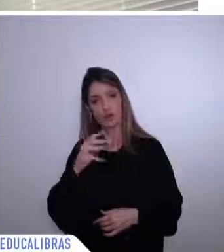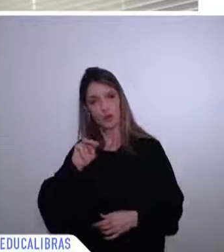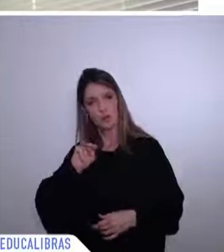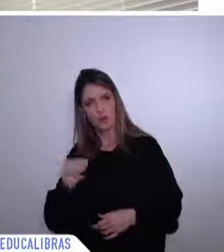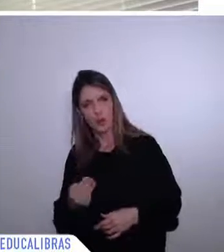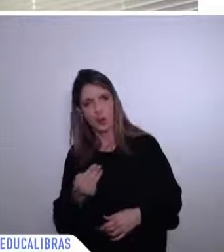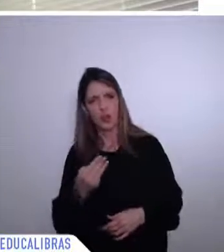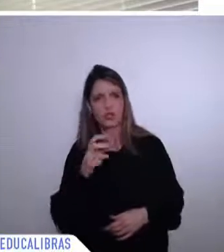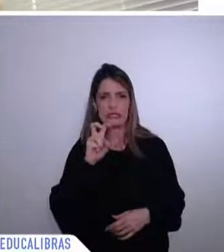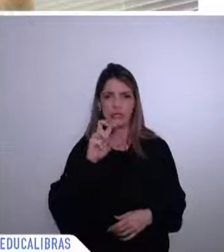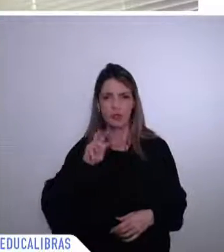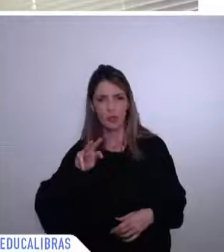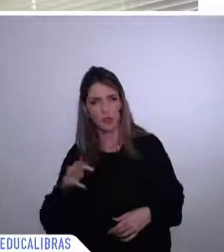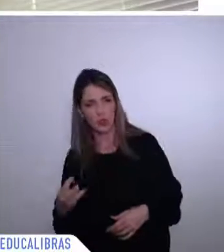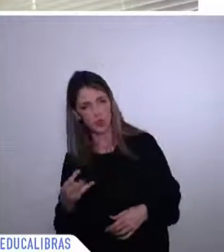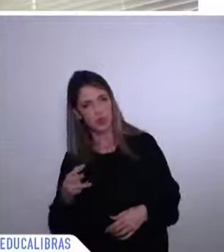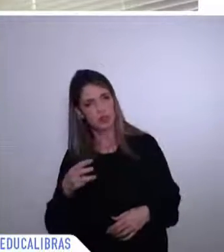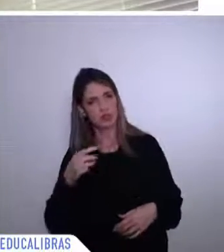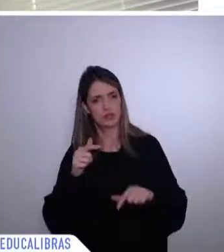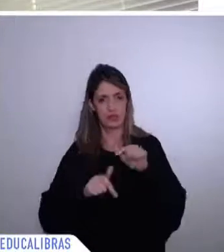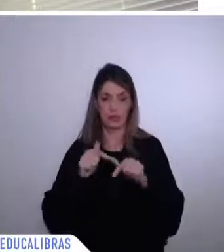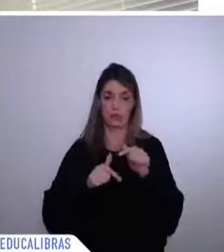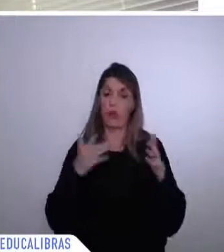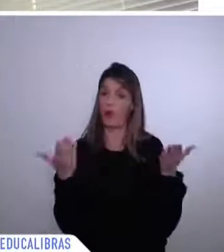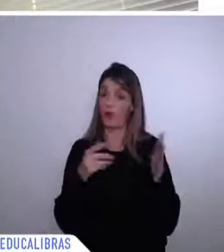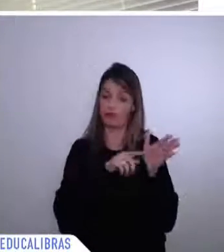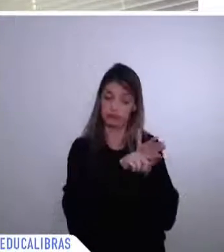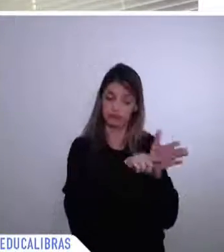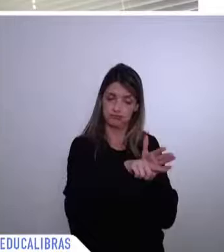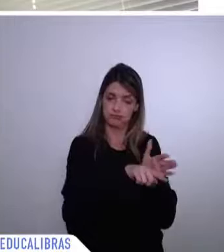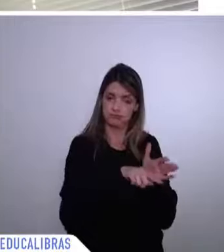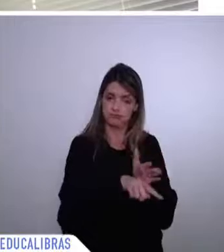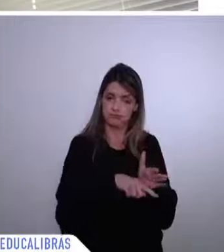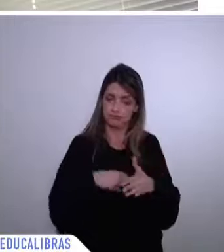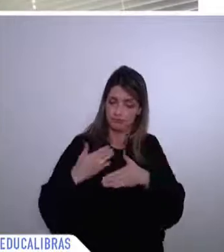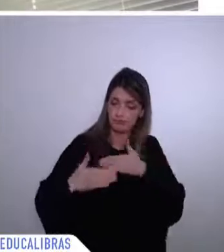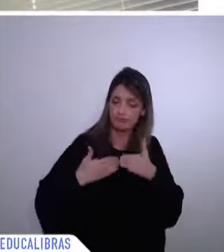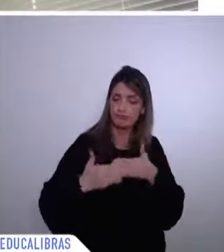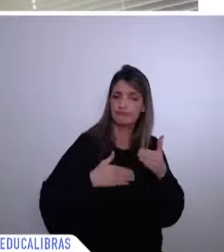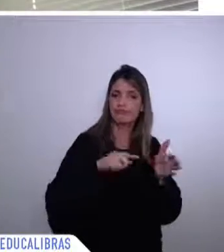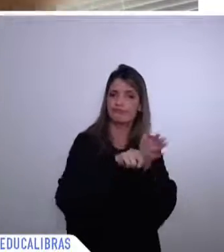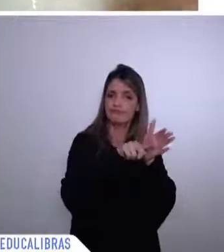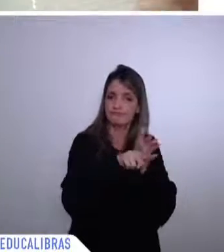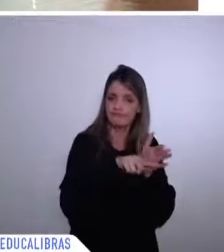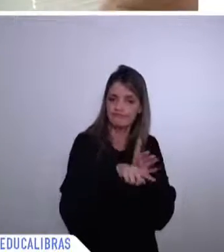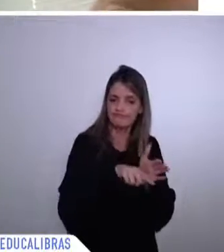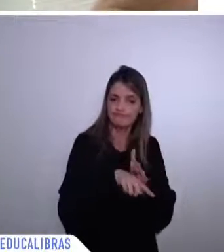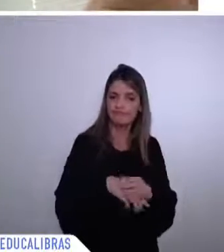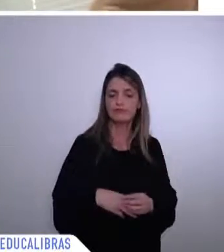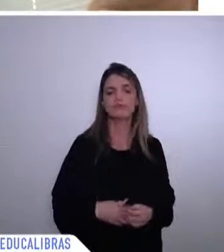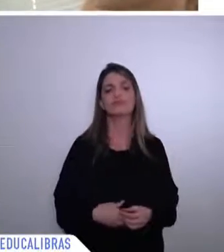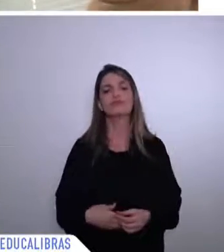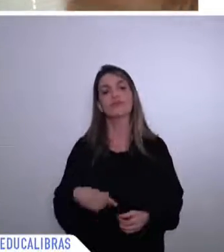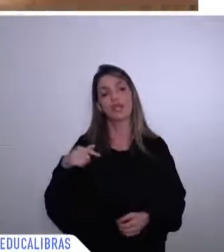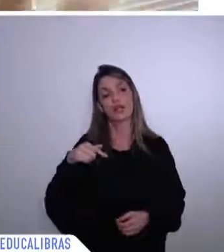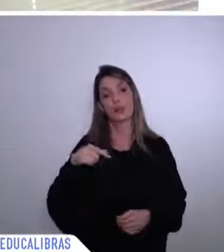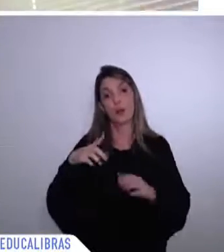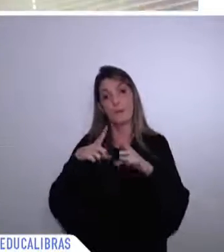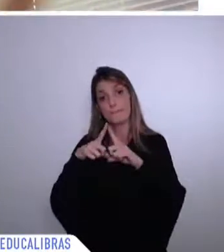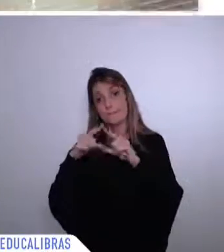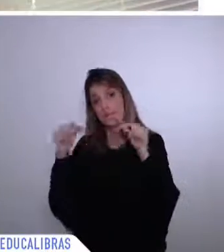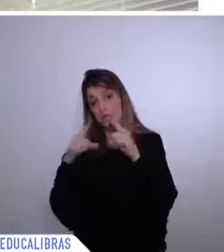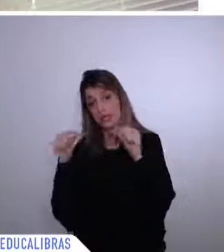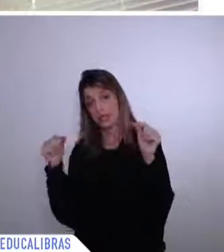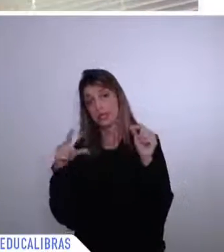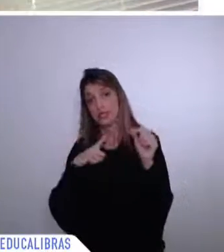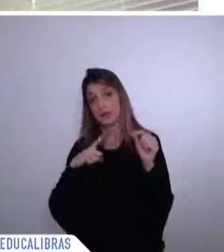4, 5, 6 million people working for apps. And we are in a process of investigating